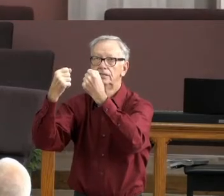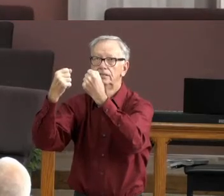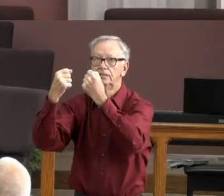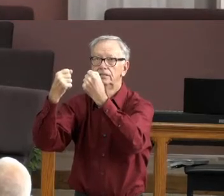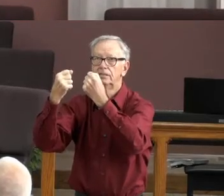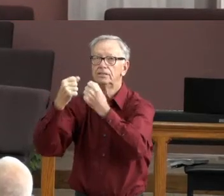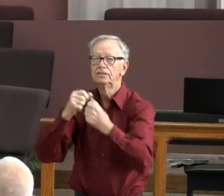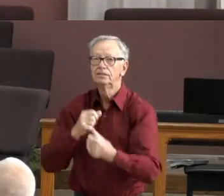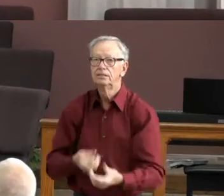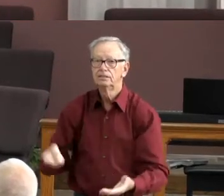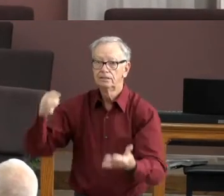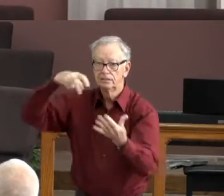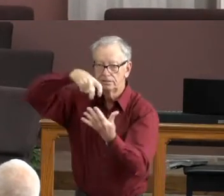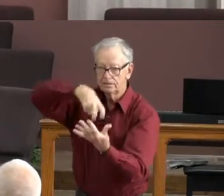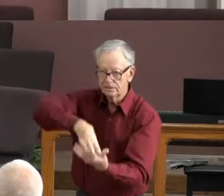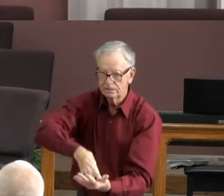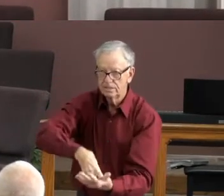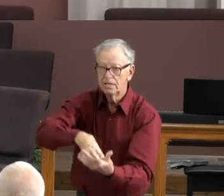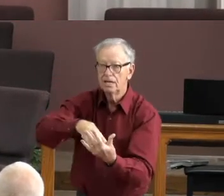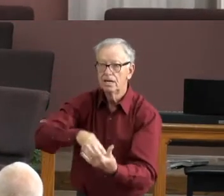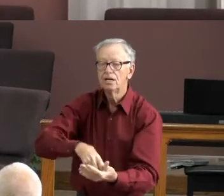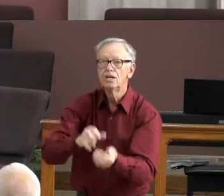strength. We bow down.